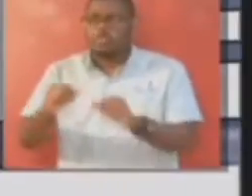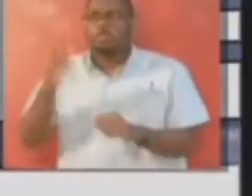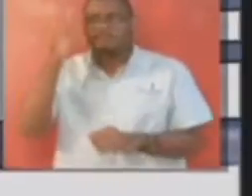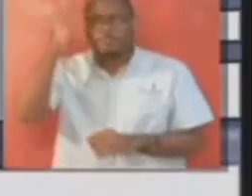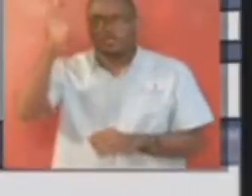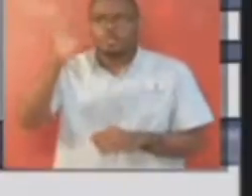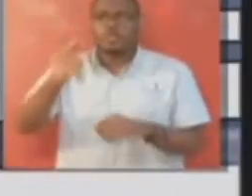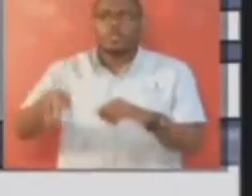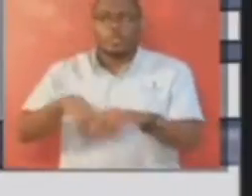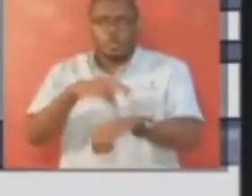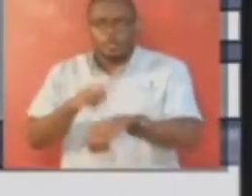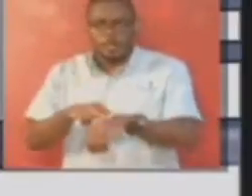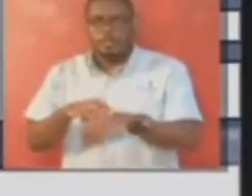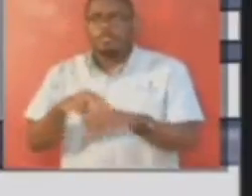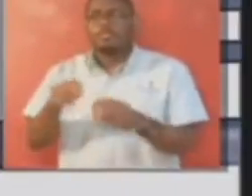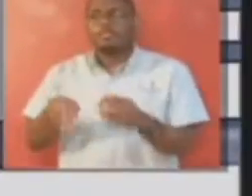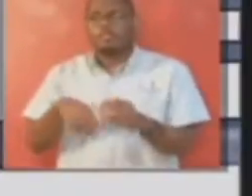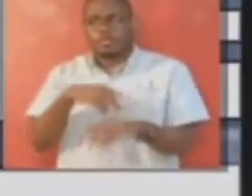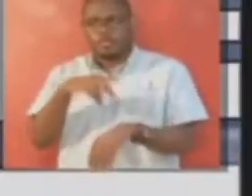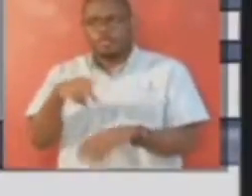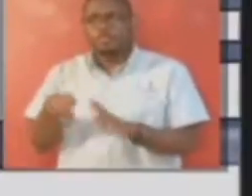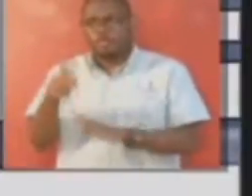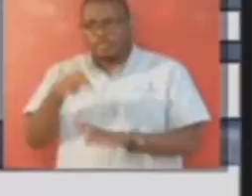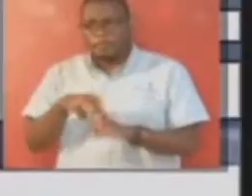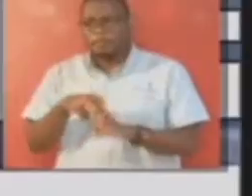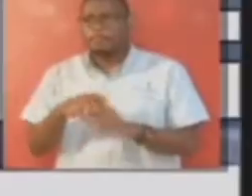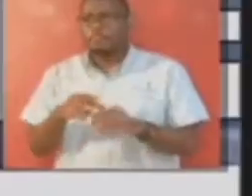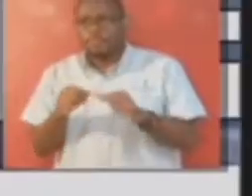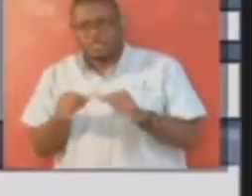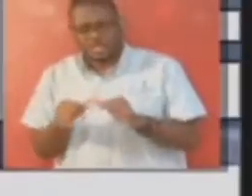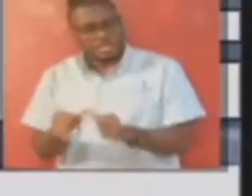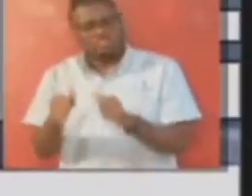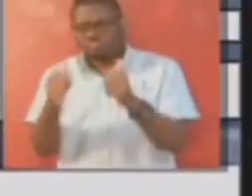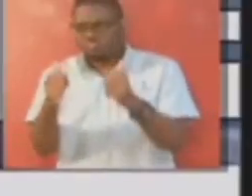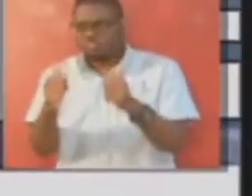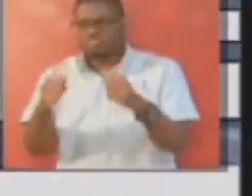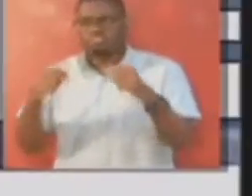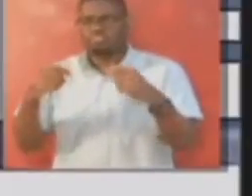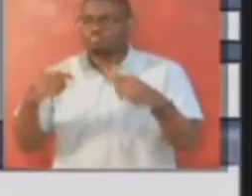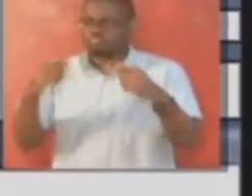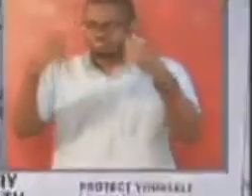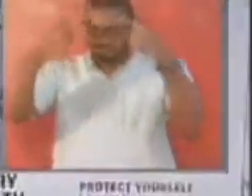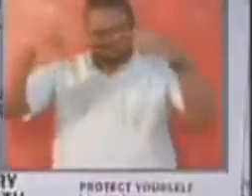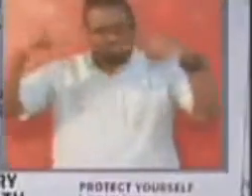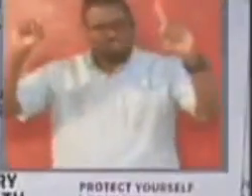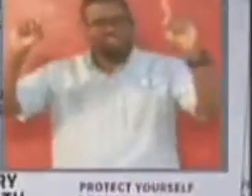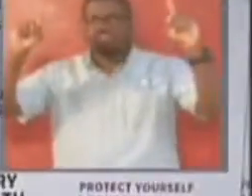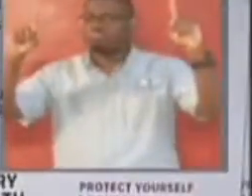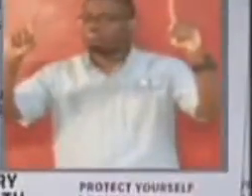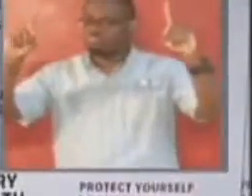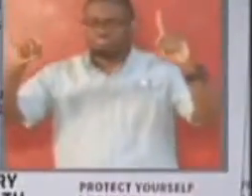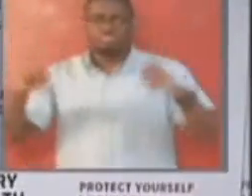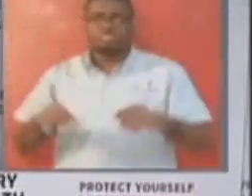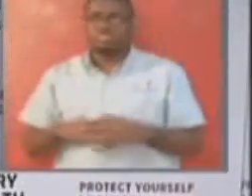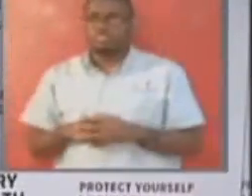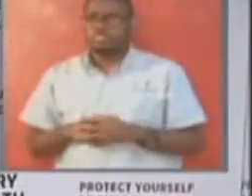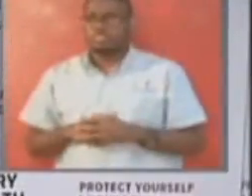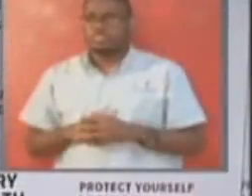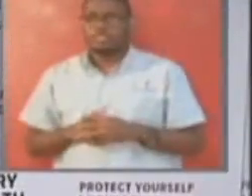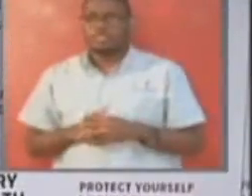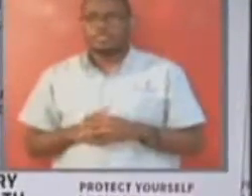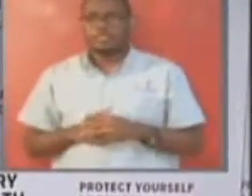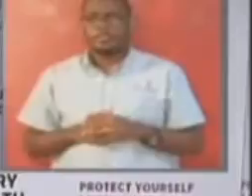program because of the impact it could possibly have. I hope that answers your question. Thank you, Dr.